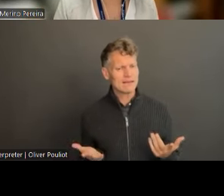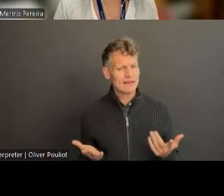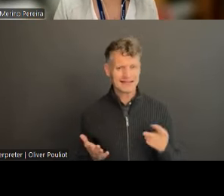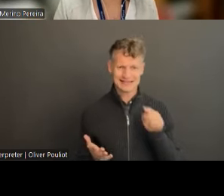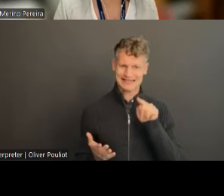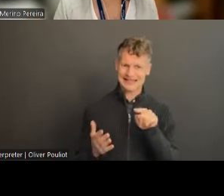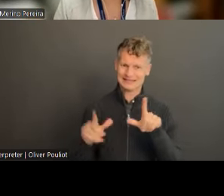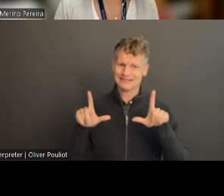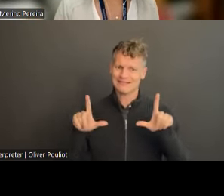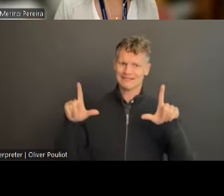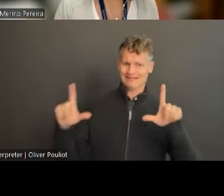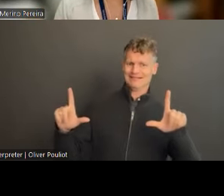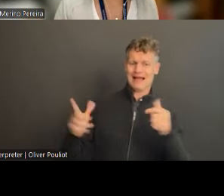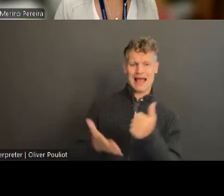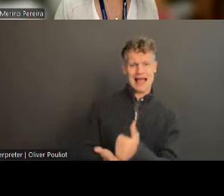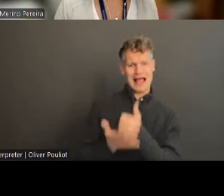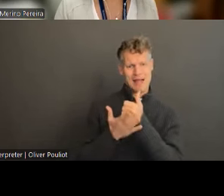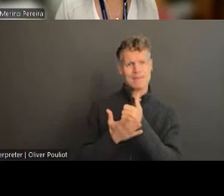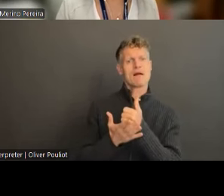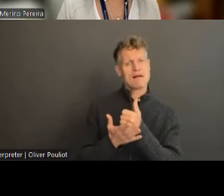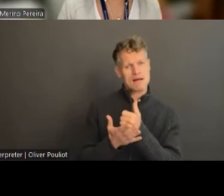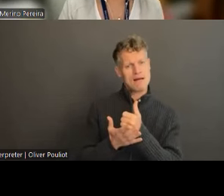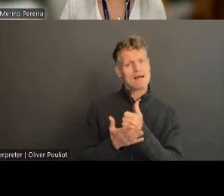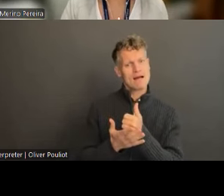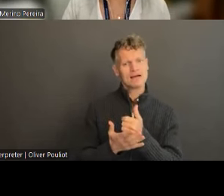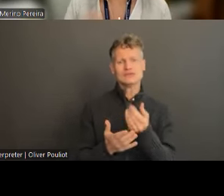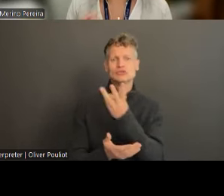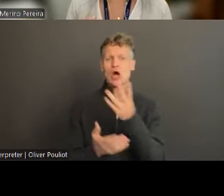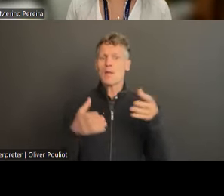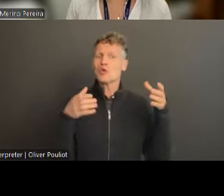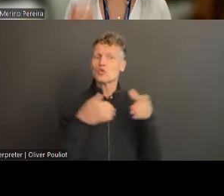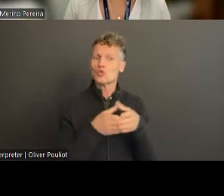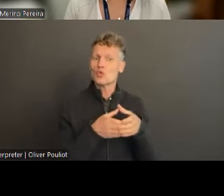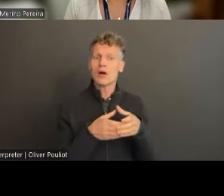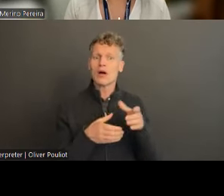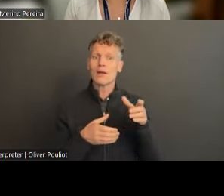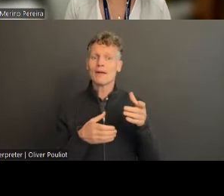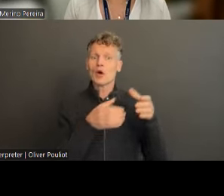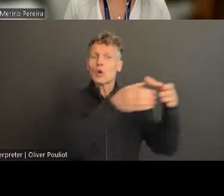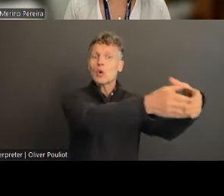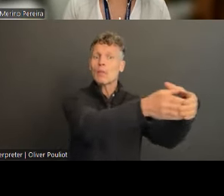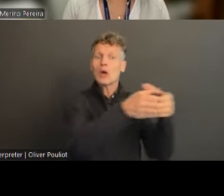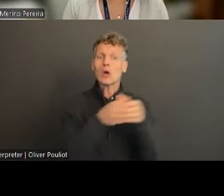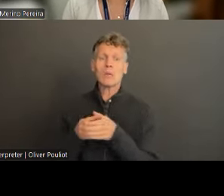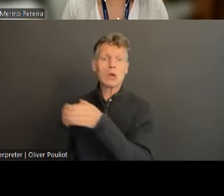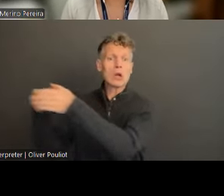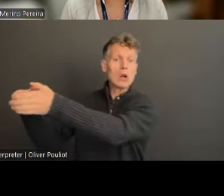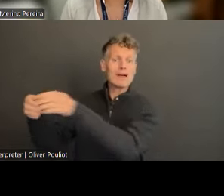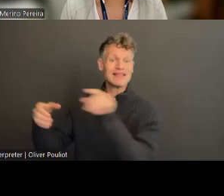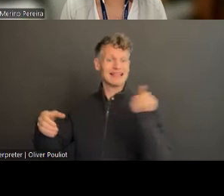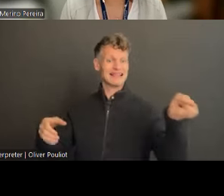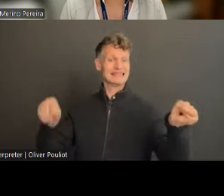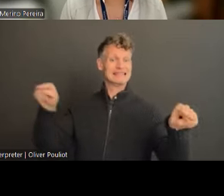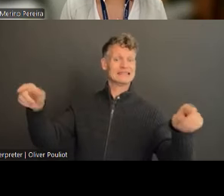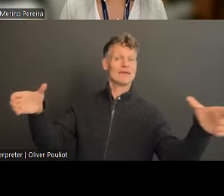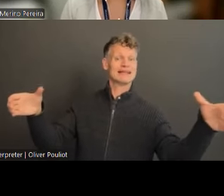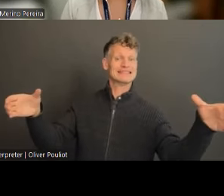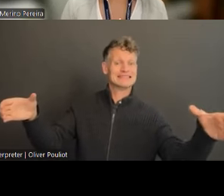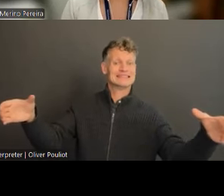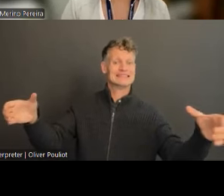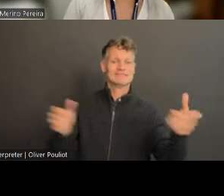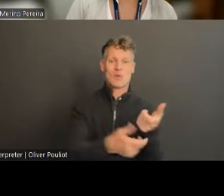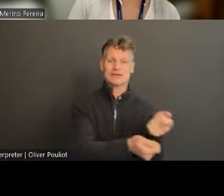can integrate all these people, the people that have not been reached by the programs yet. And this program is going to help us reach